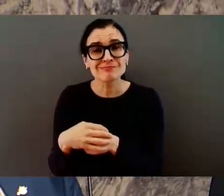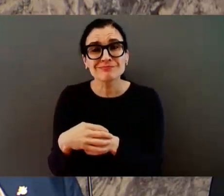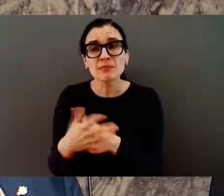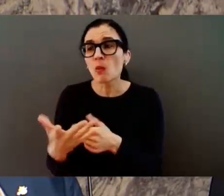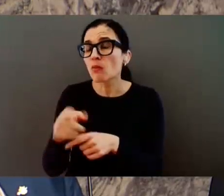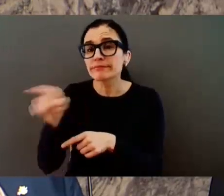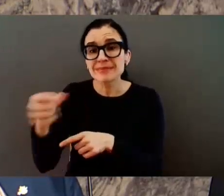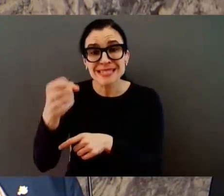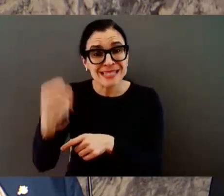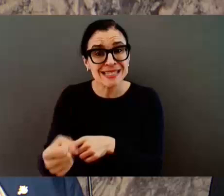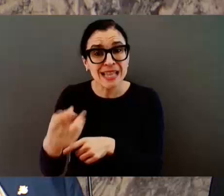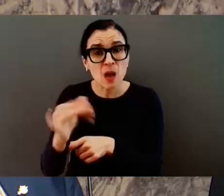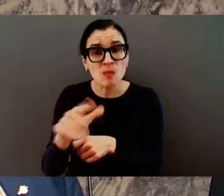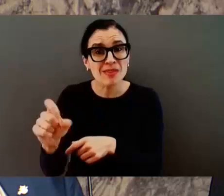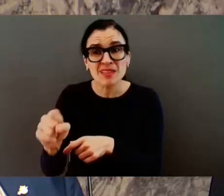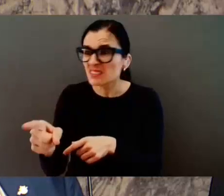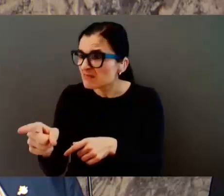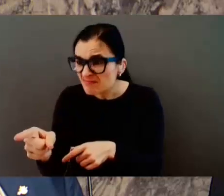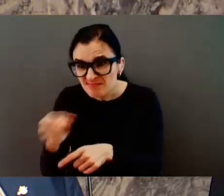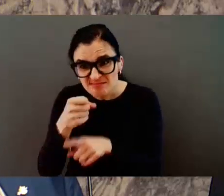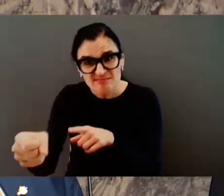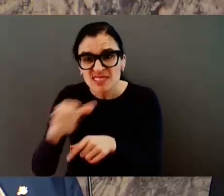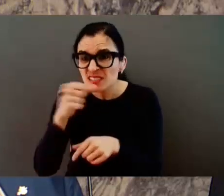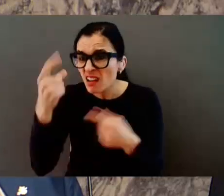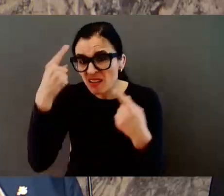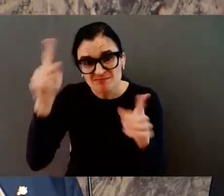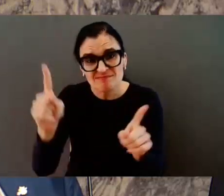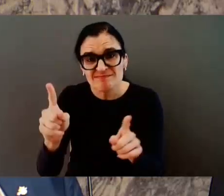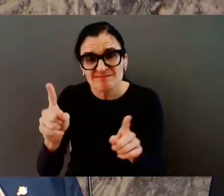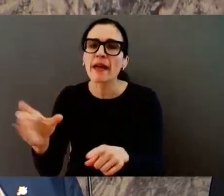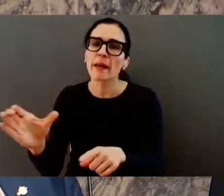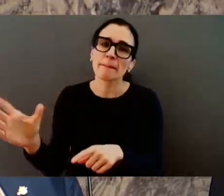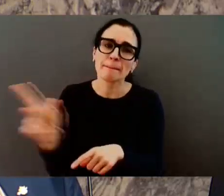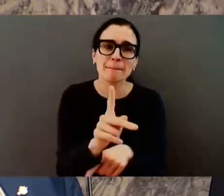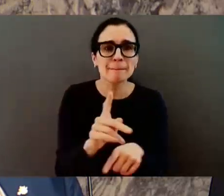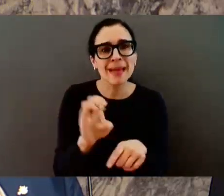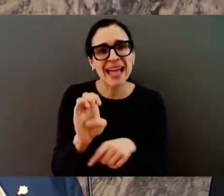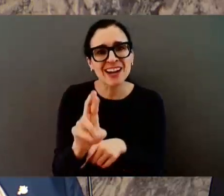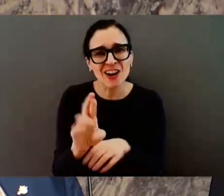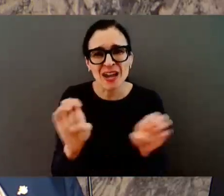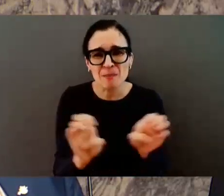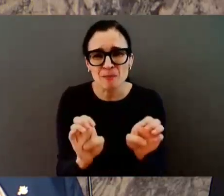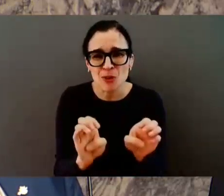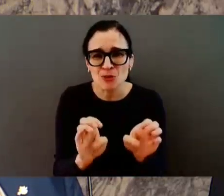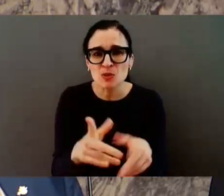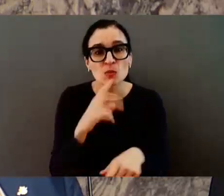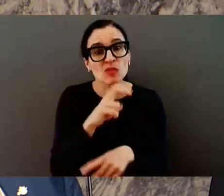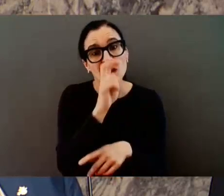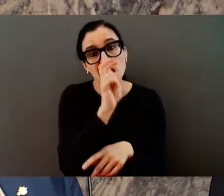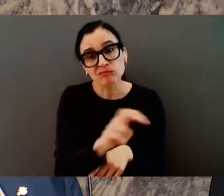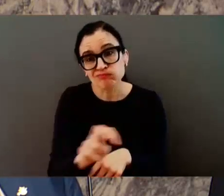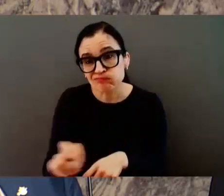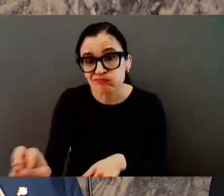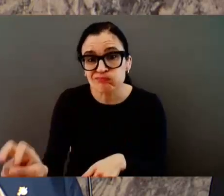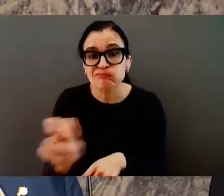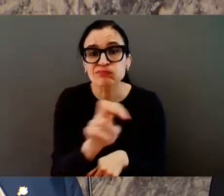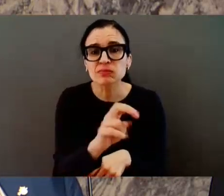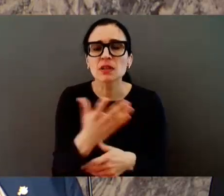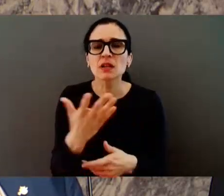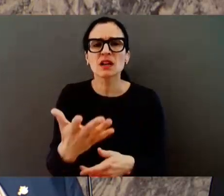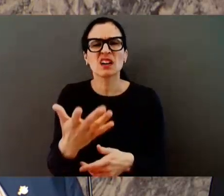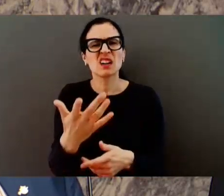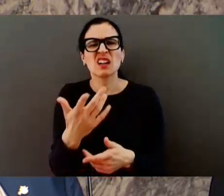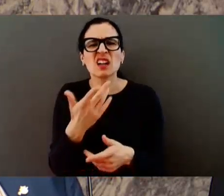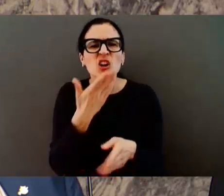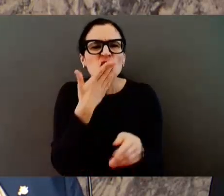What's needed is not another temporary patchwork program. What's needed is a facility to provide compassionate care, like Riverview, a permanent, secure